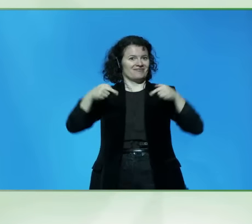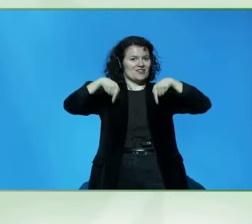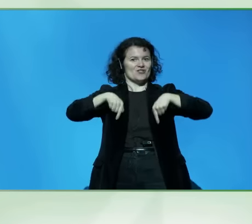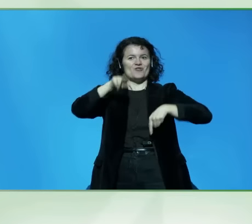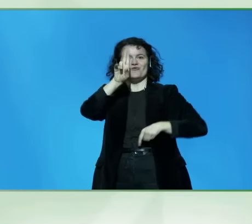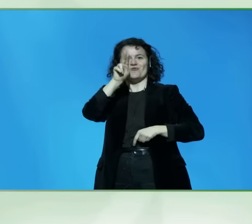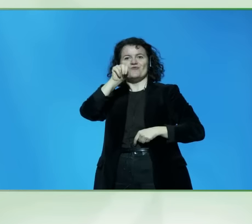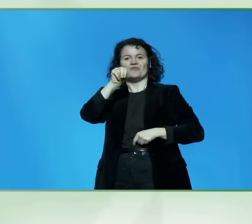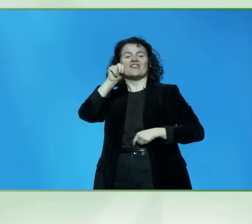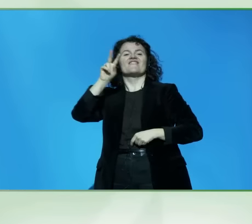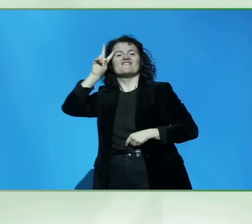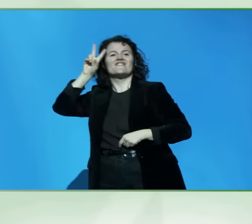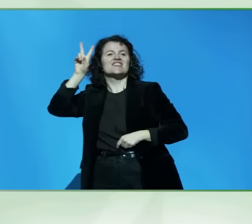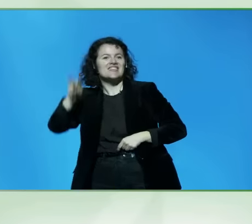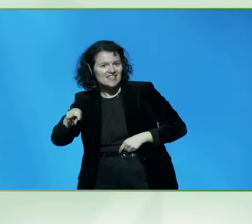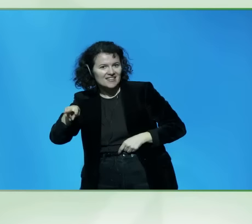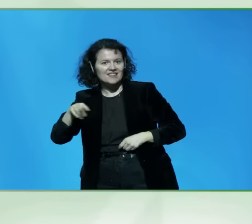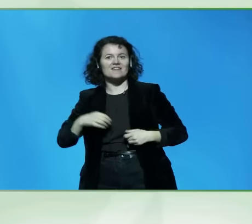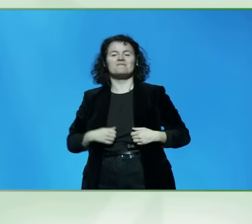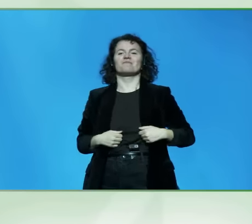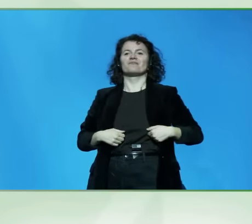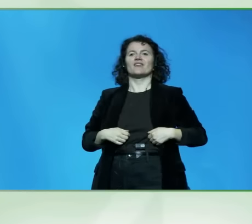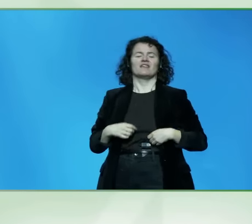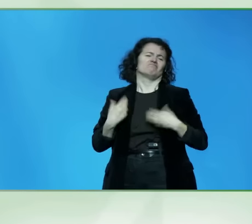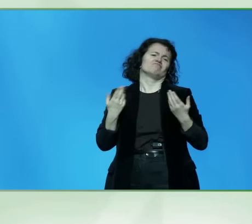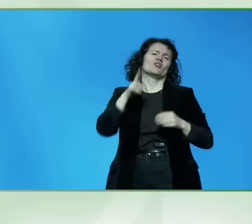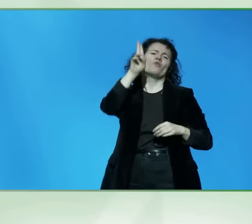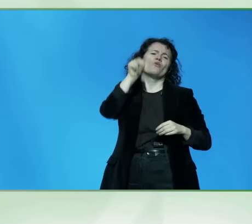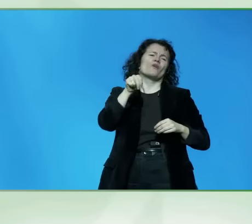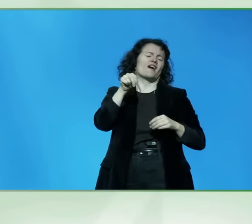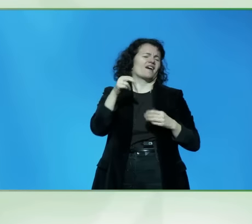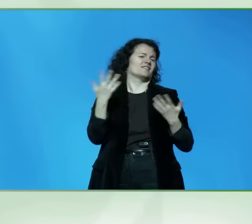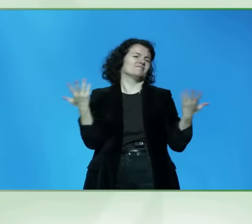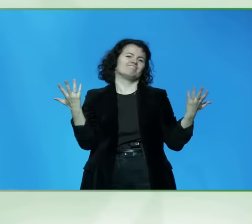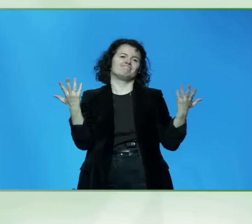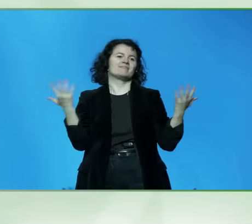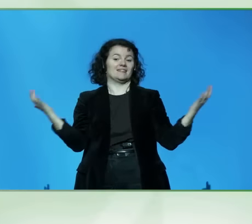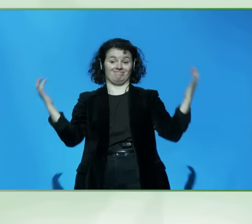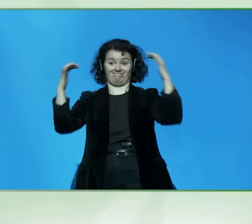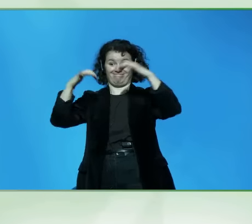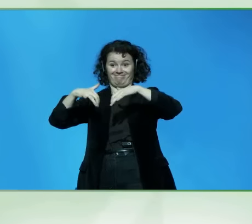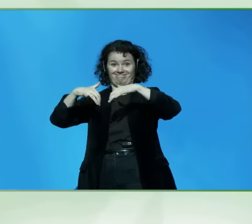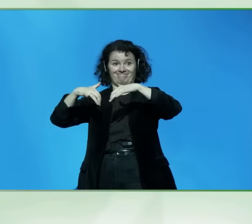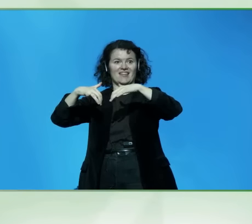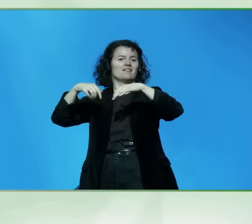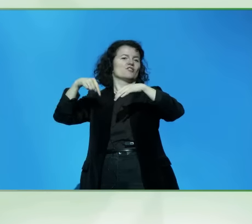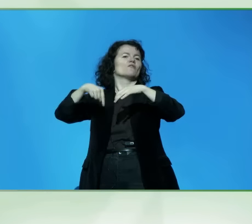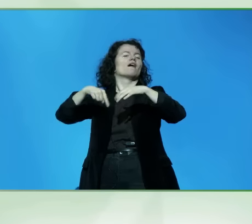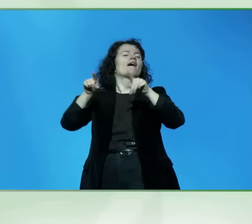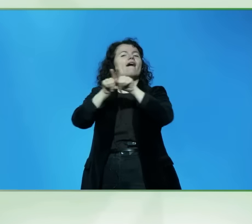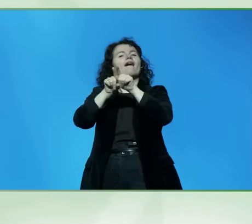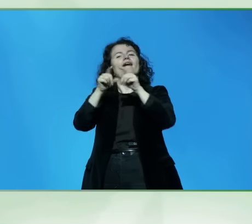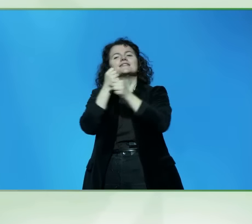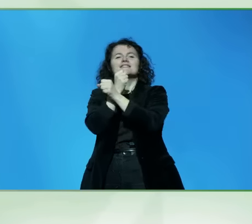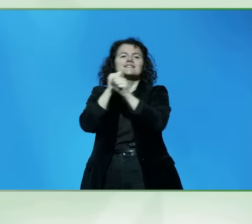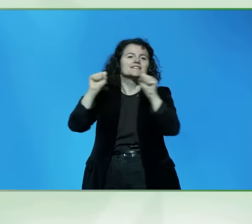UN, has been really our safe space to meet, change,